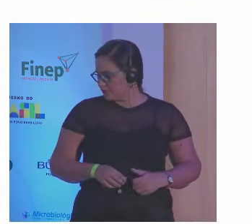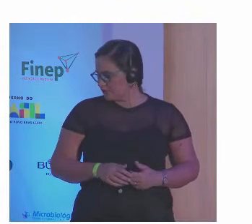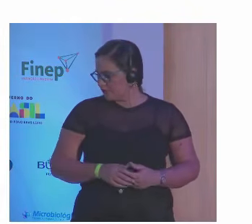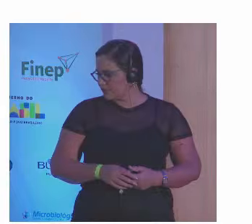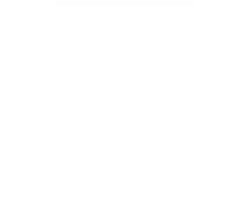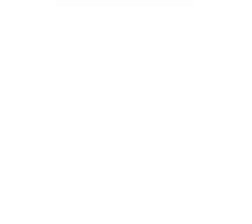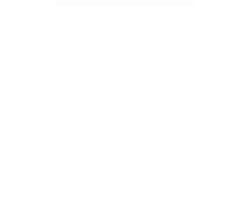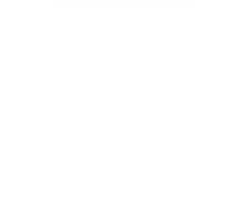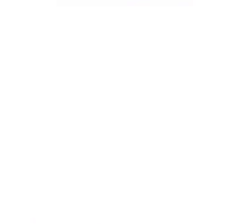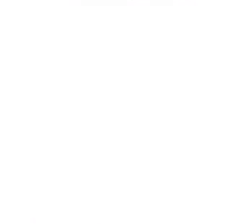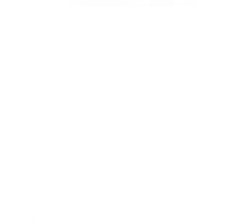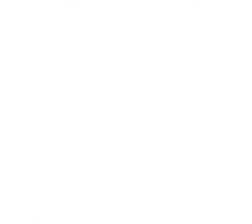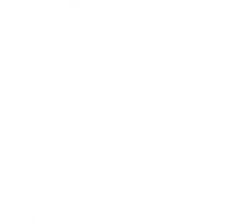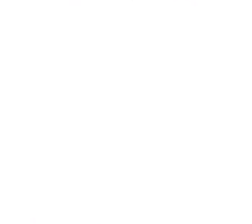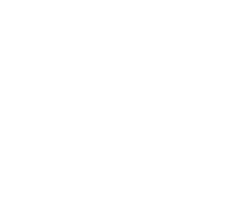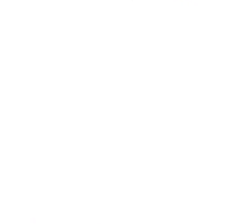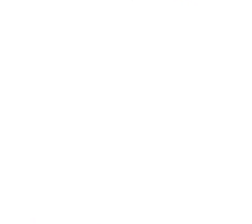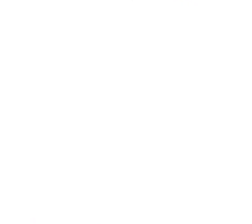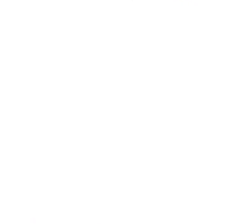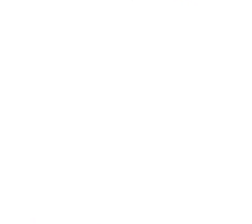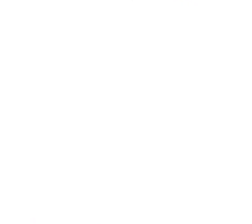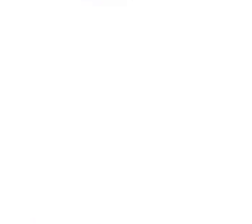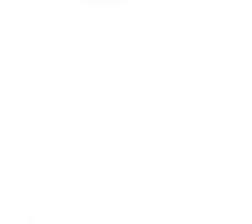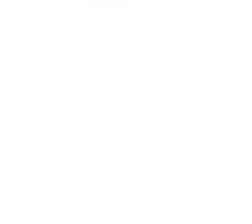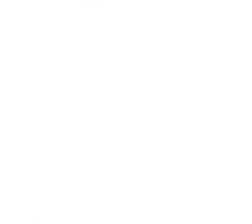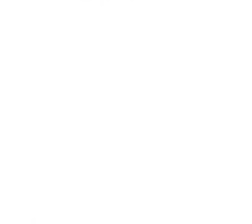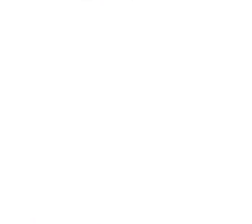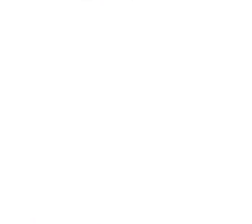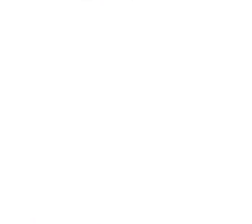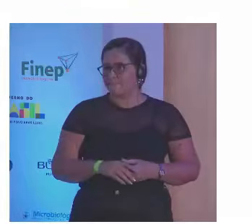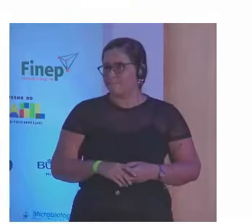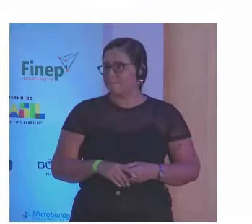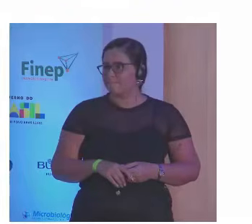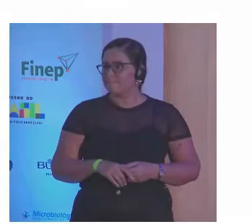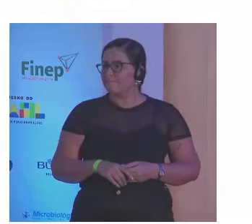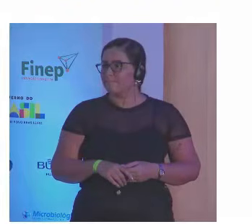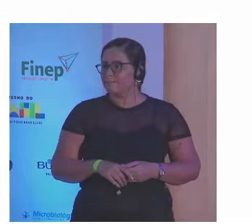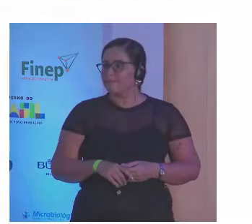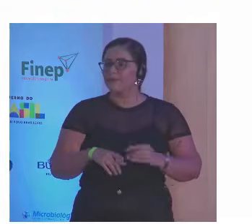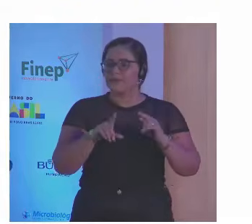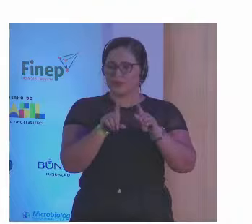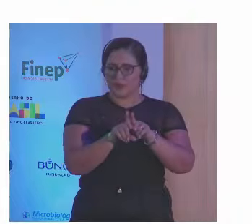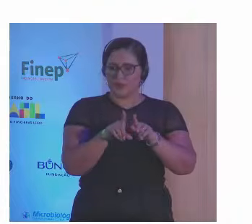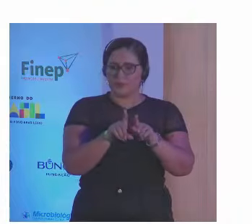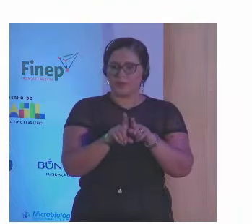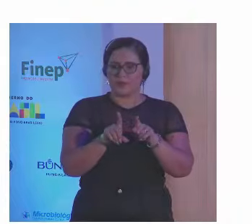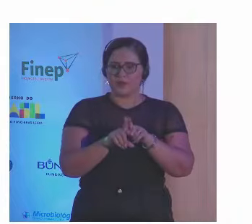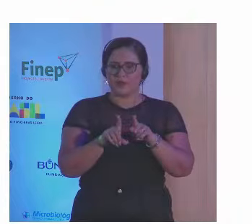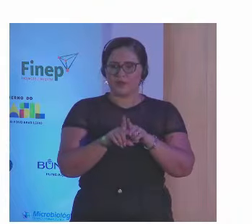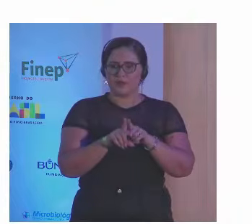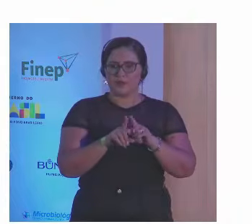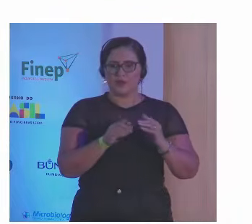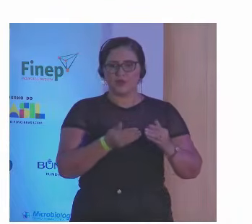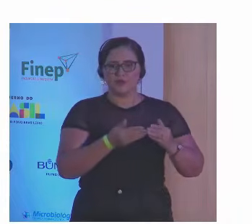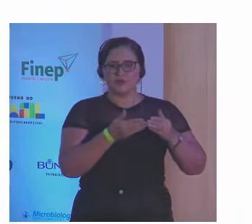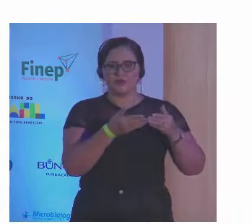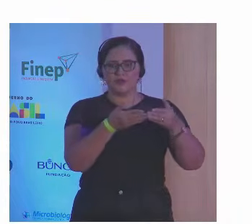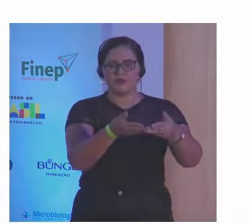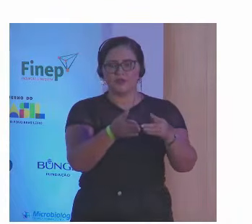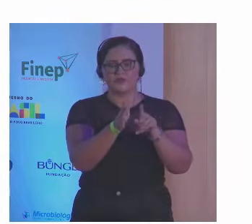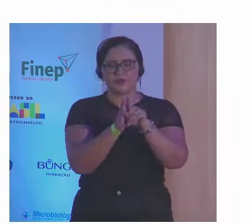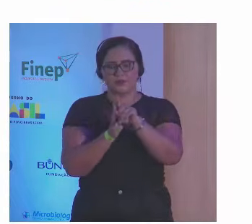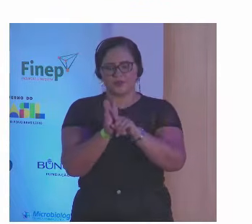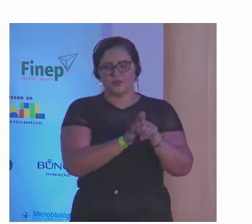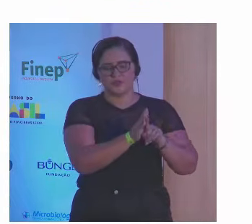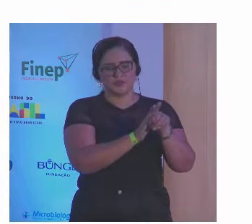there, this anticyclonic there. And you have the research vessels with the boys, the drifters, and they have decided to